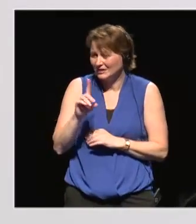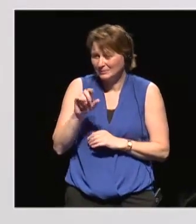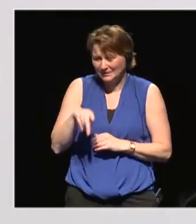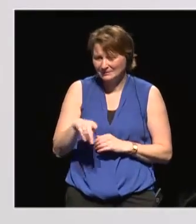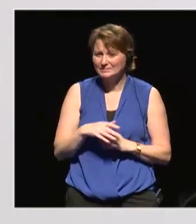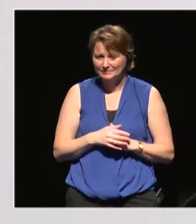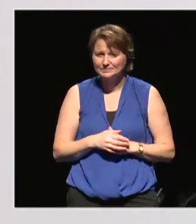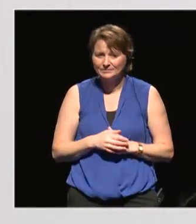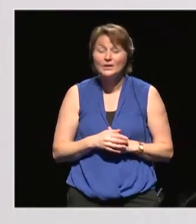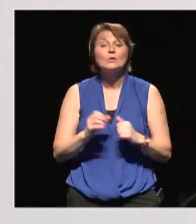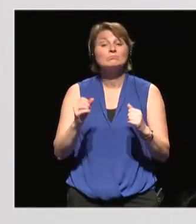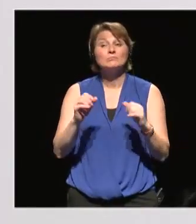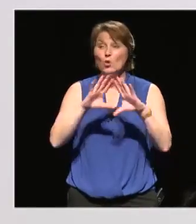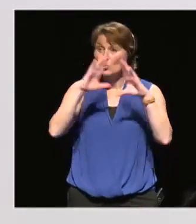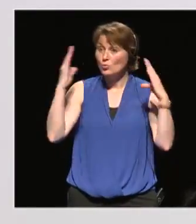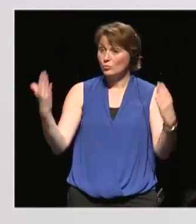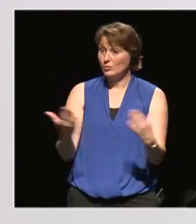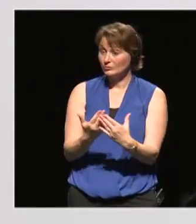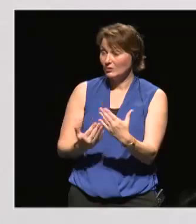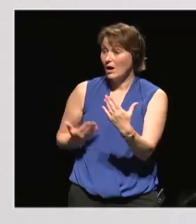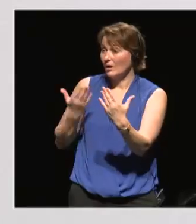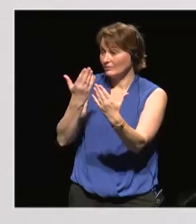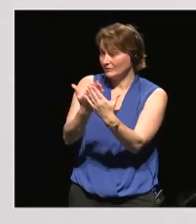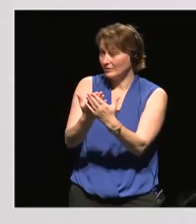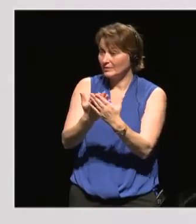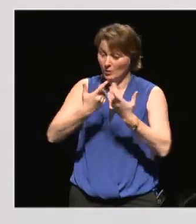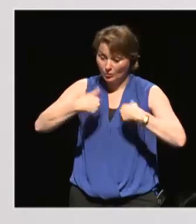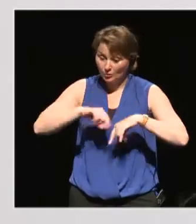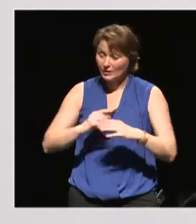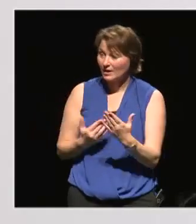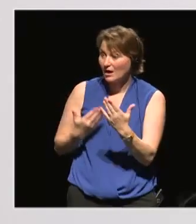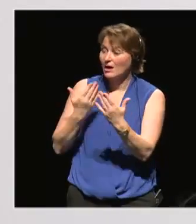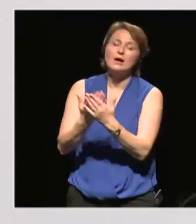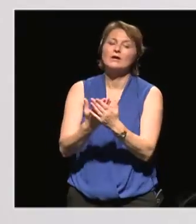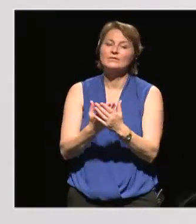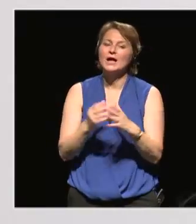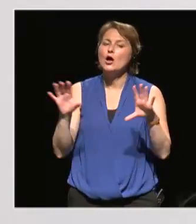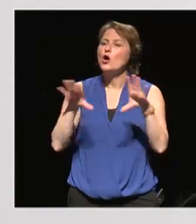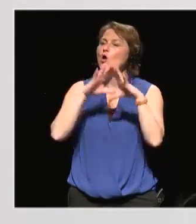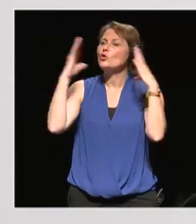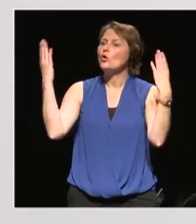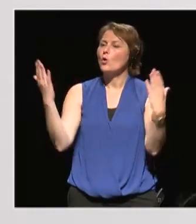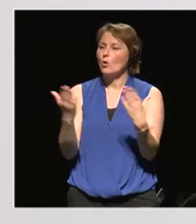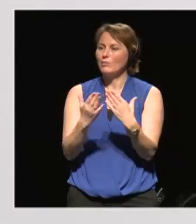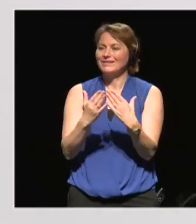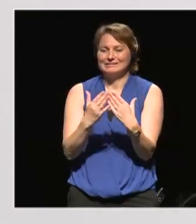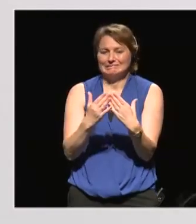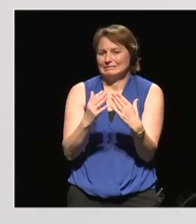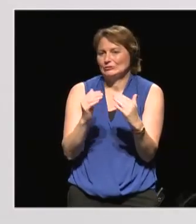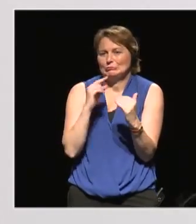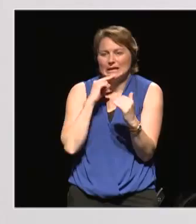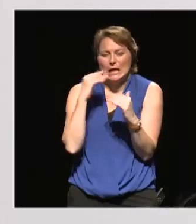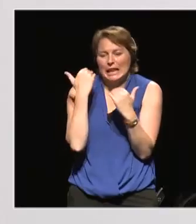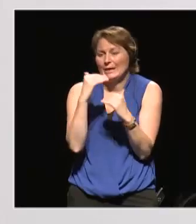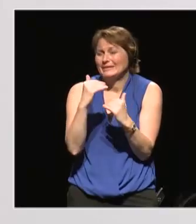What we can offer the world and ourselves is, in the global context, limited. If we go all